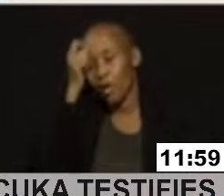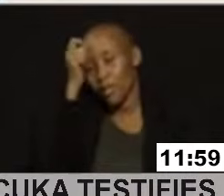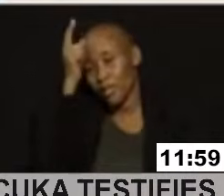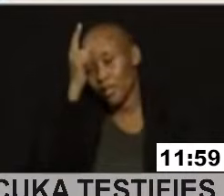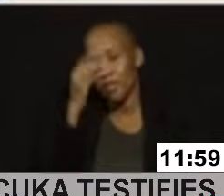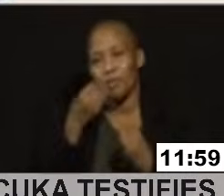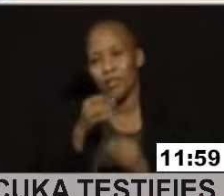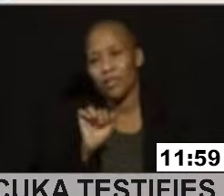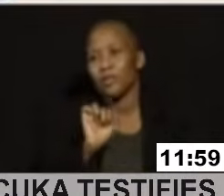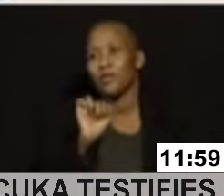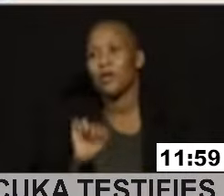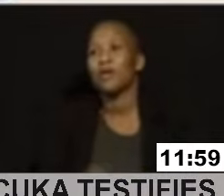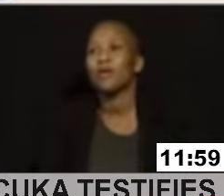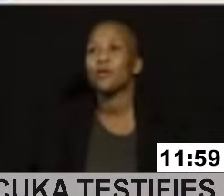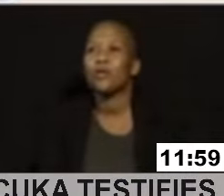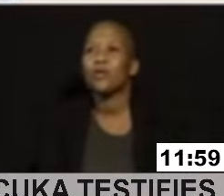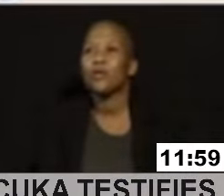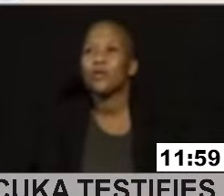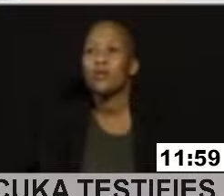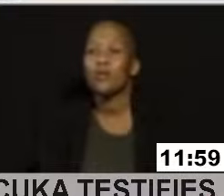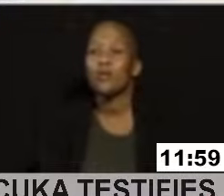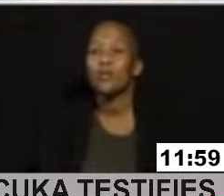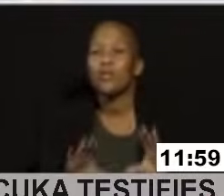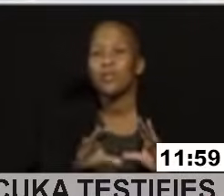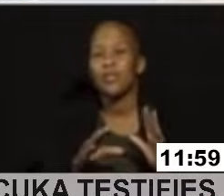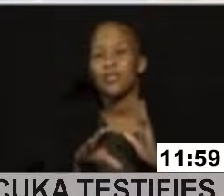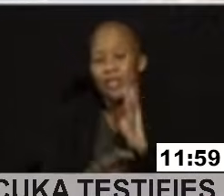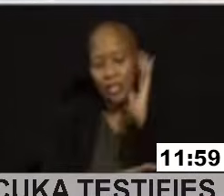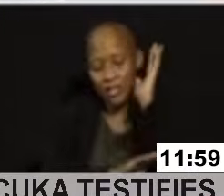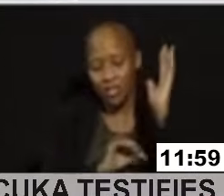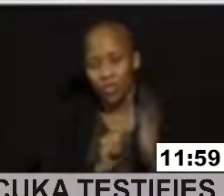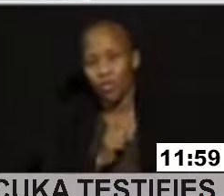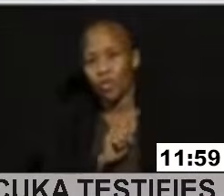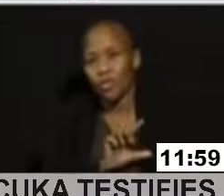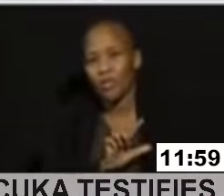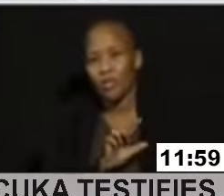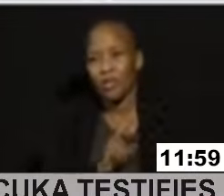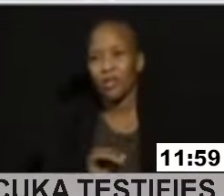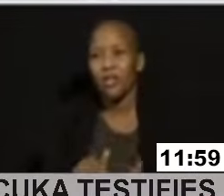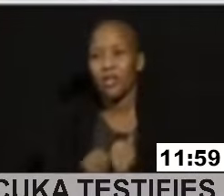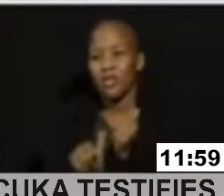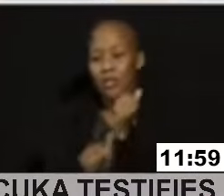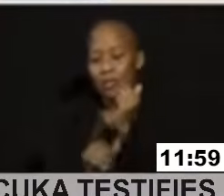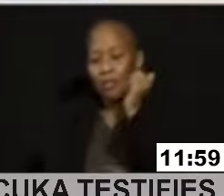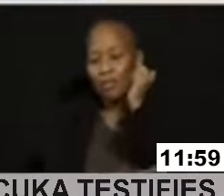The national, it is section 179, subsection 5.